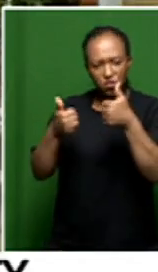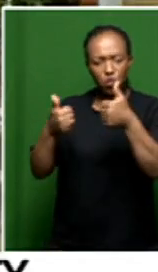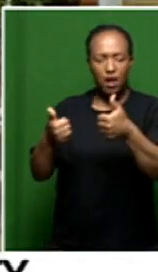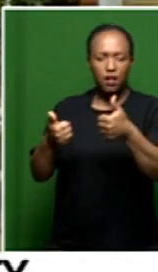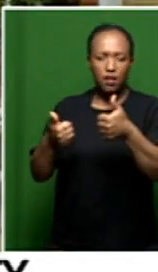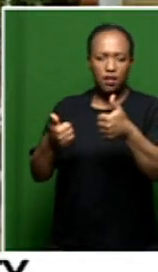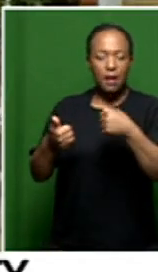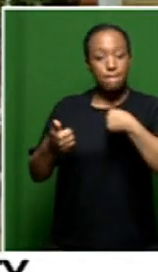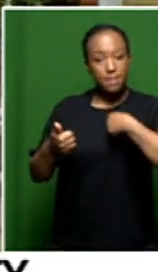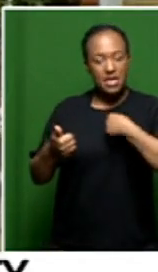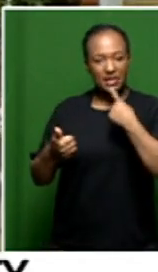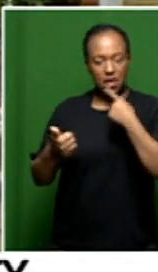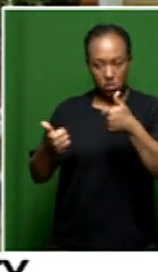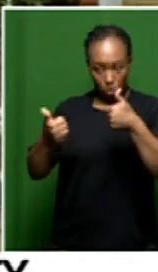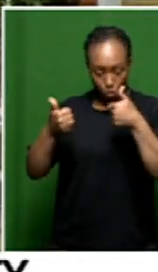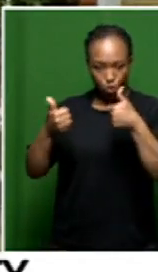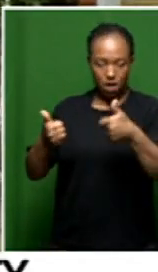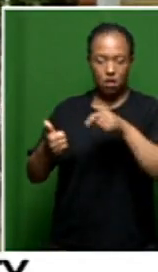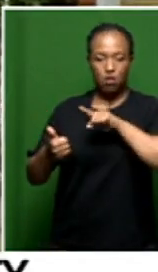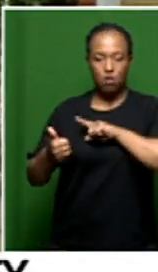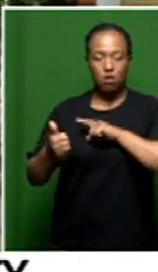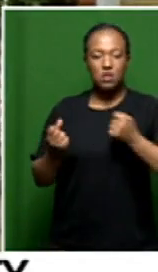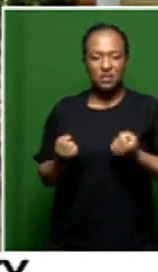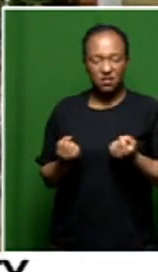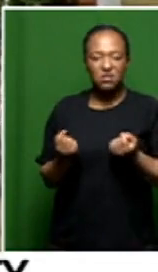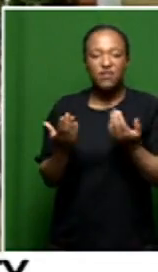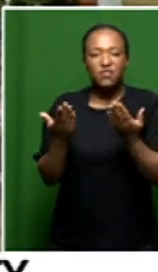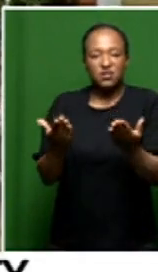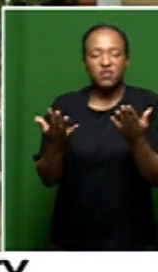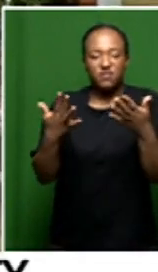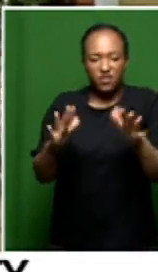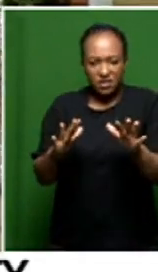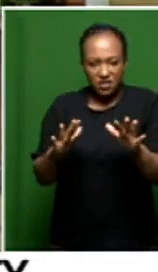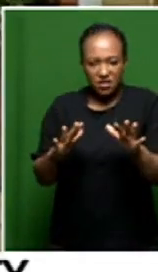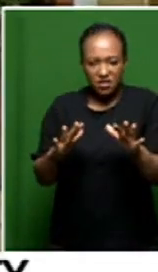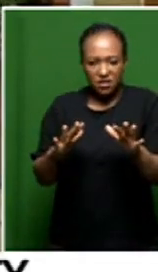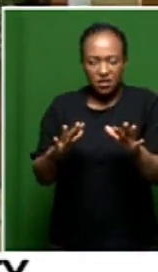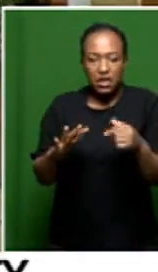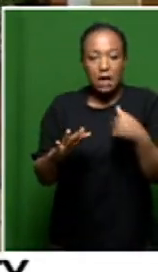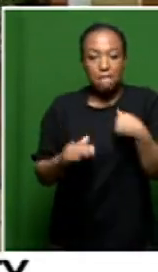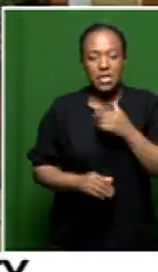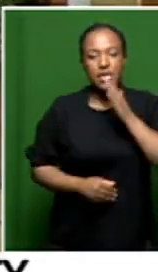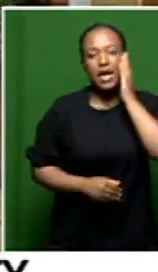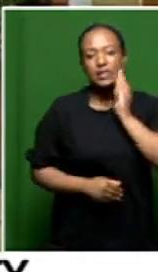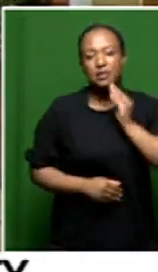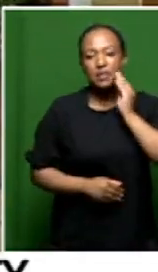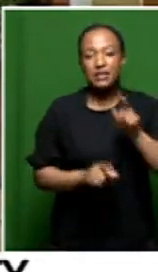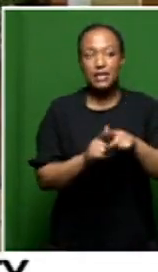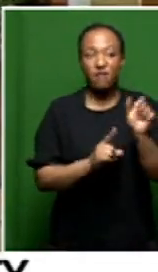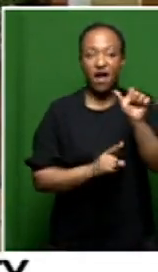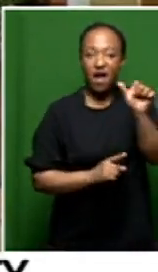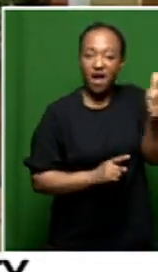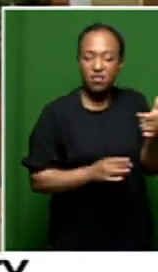measure that very well in terms of the services being provided vis-a-vis what I experience in other